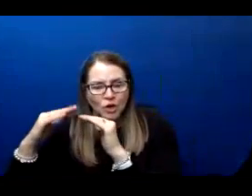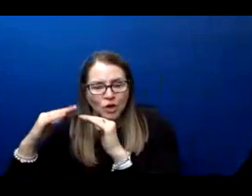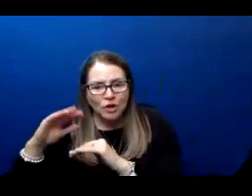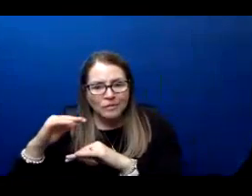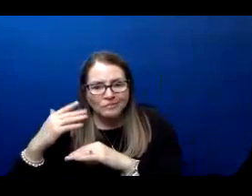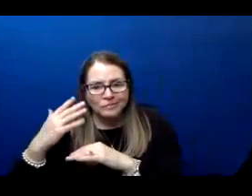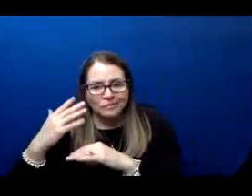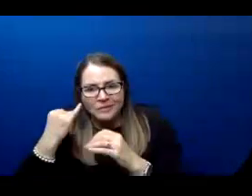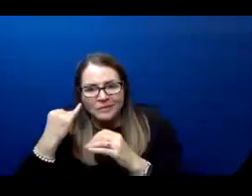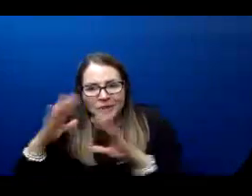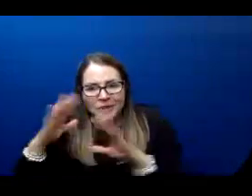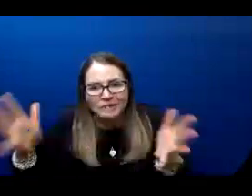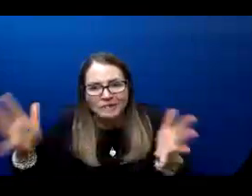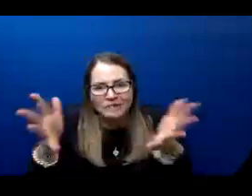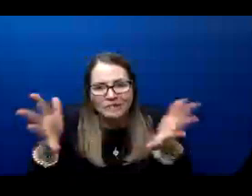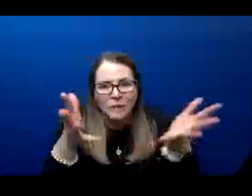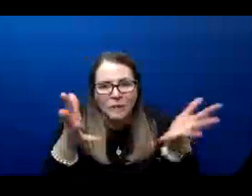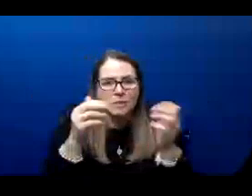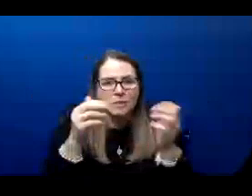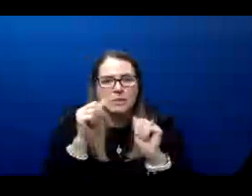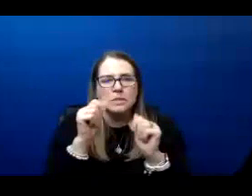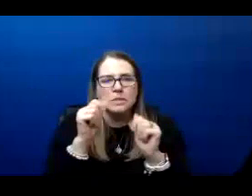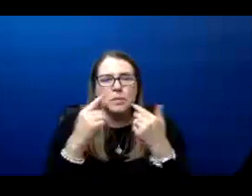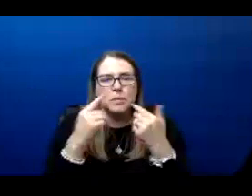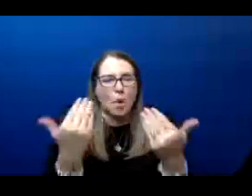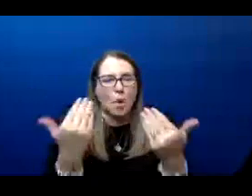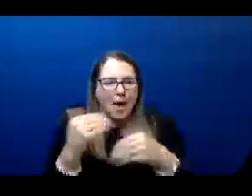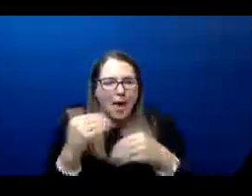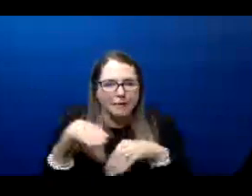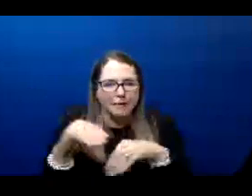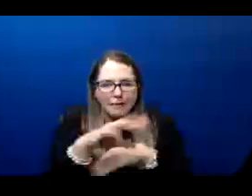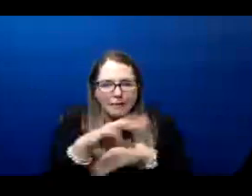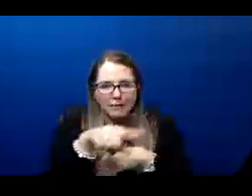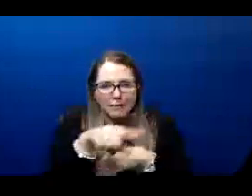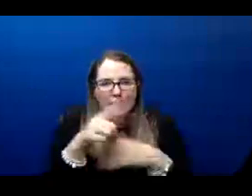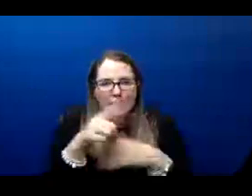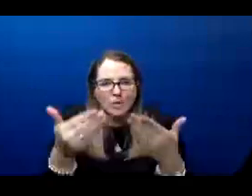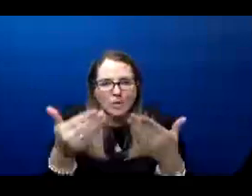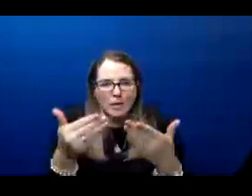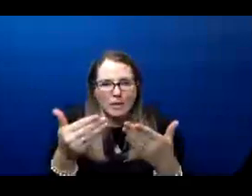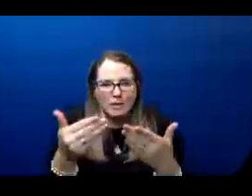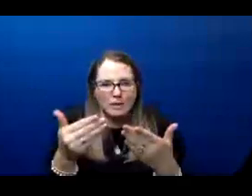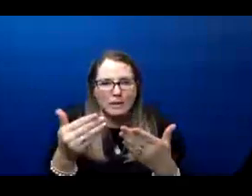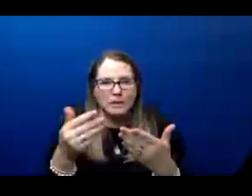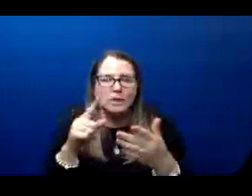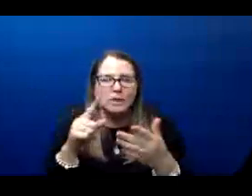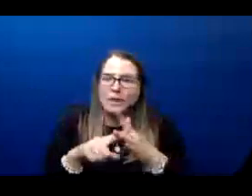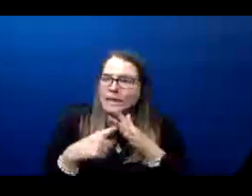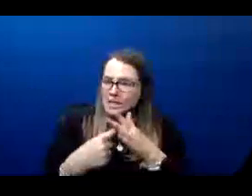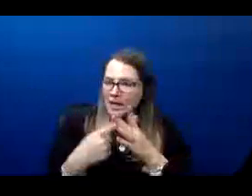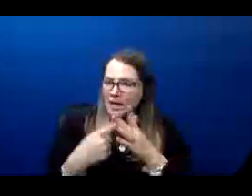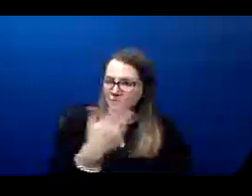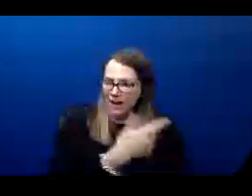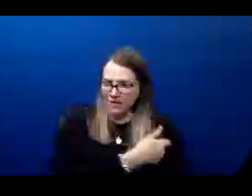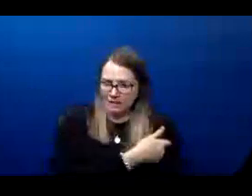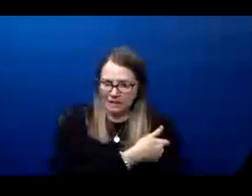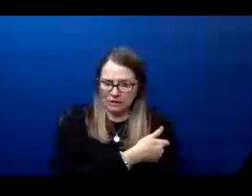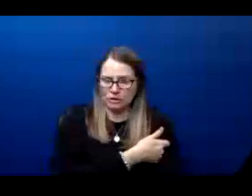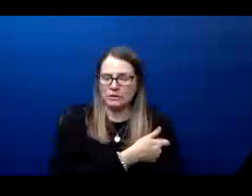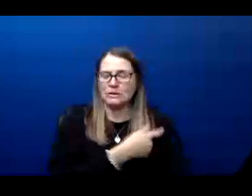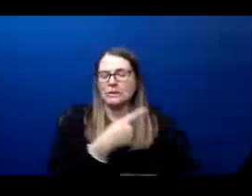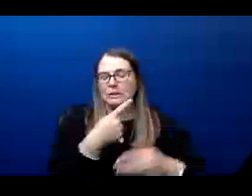family members in those efforts. Also encourage caregivers in close contacts to initiate vaccination discussion with loved